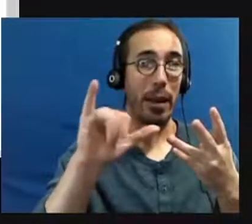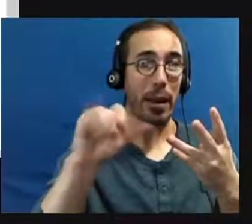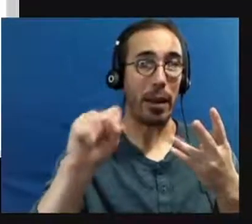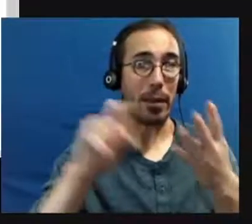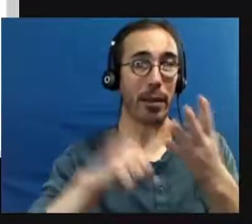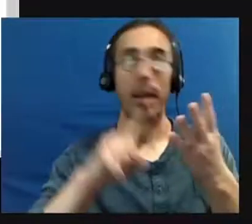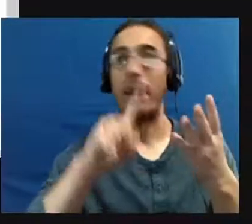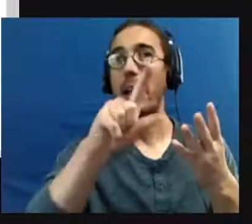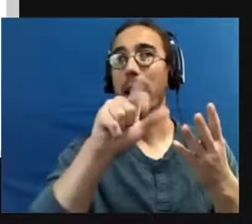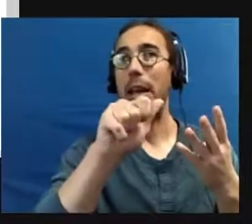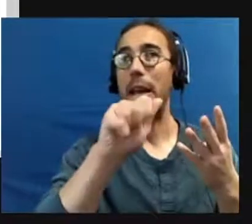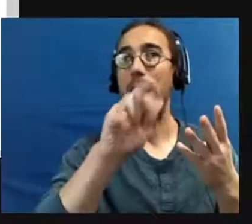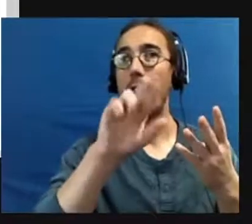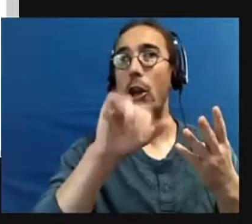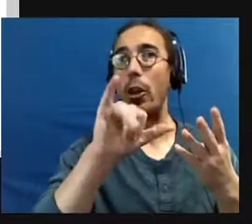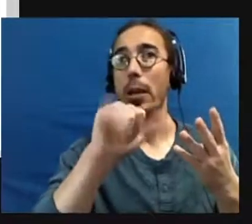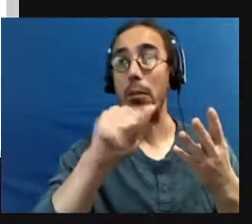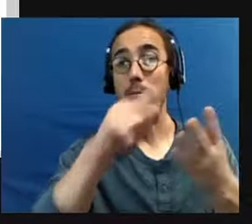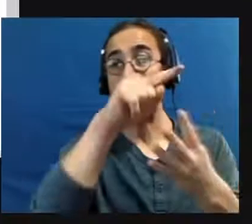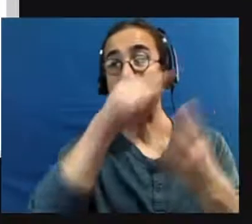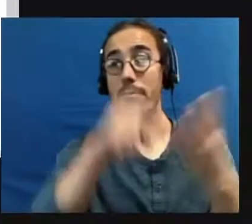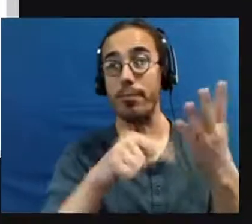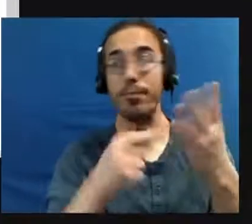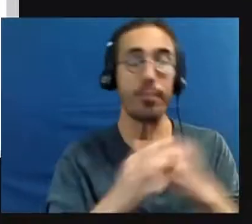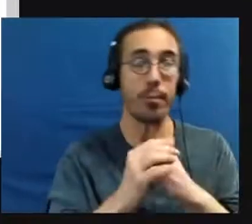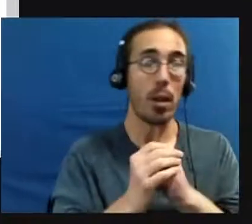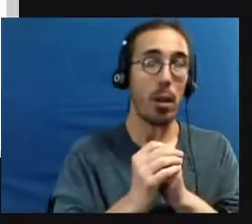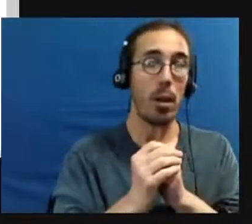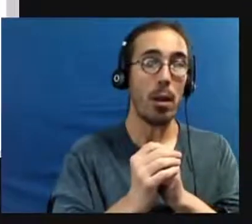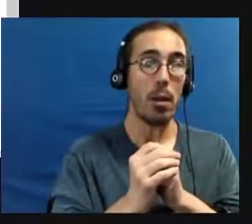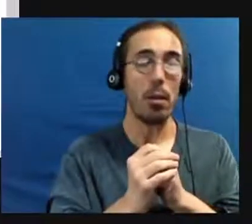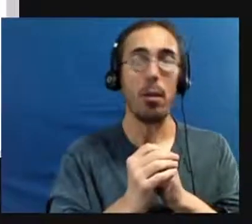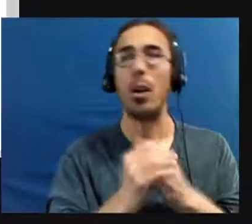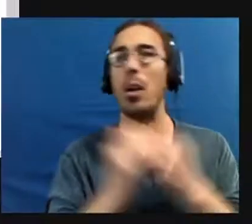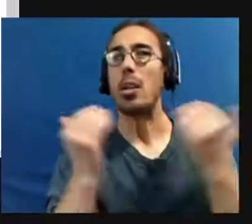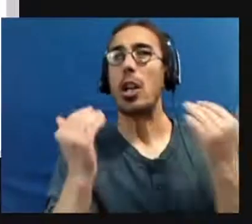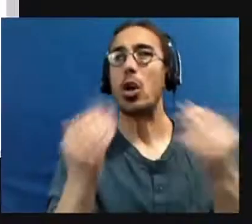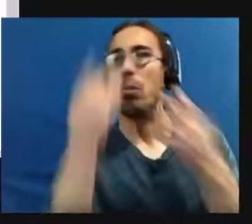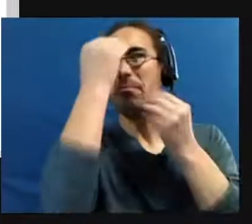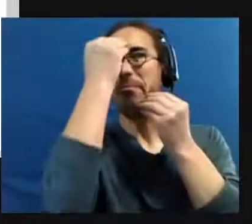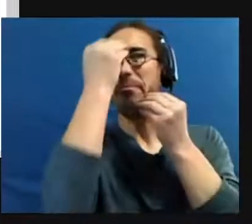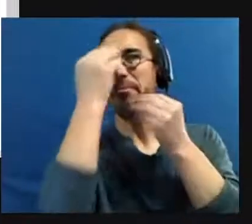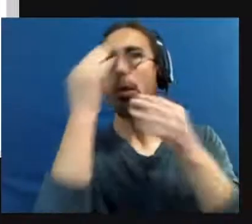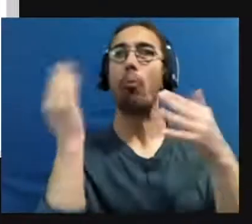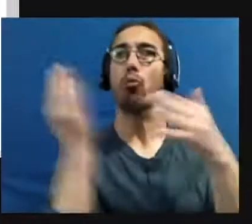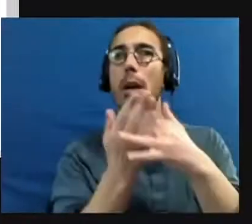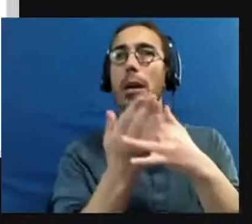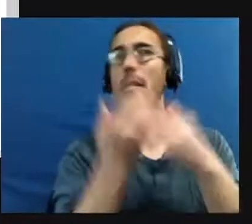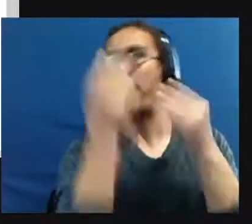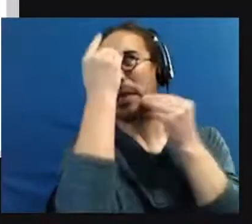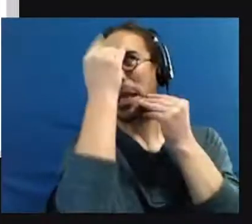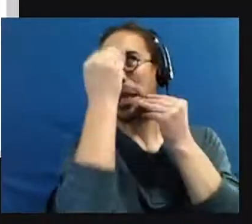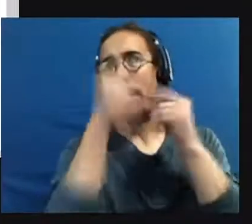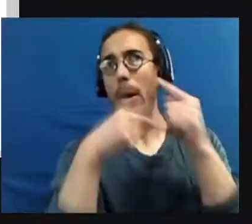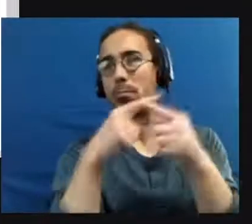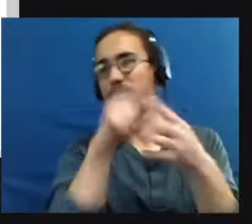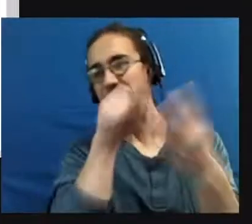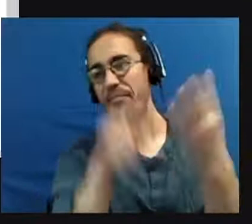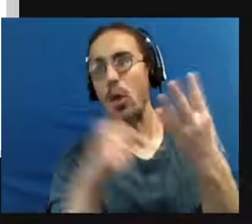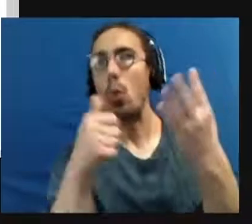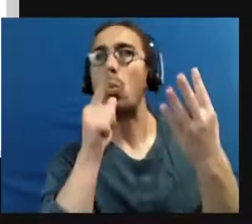Daria. So I'll let us all have a little brain break for a second while we go through